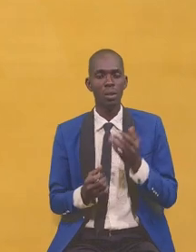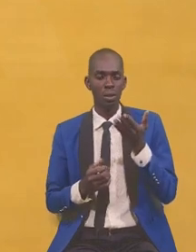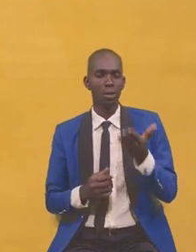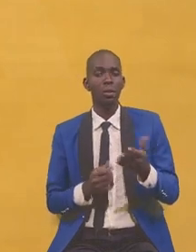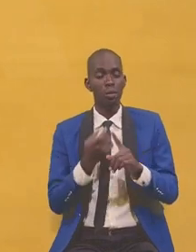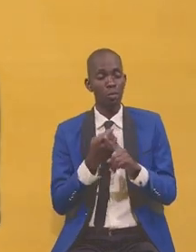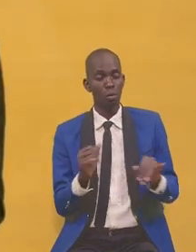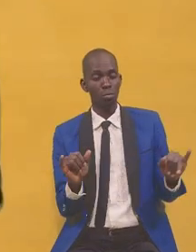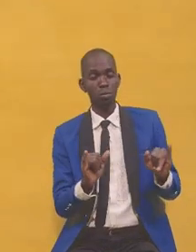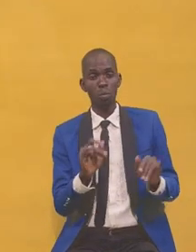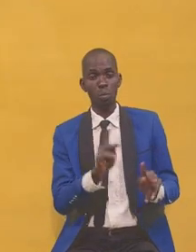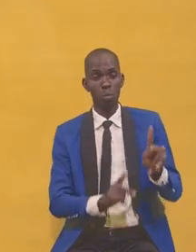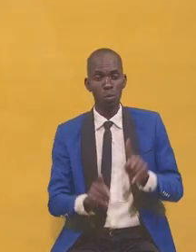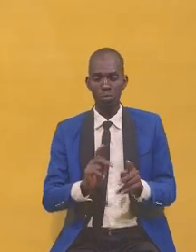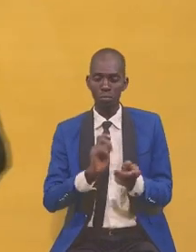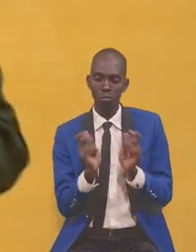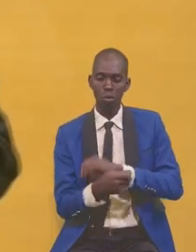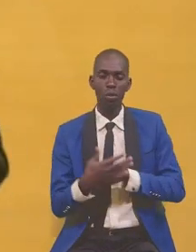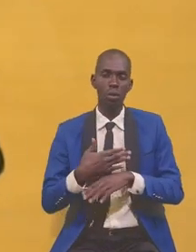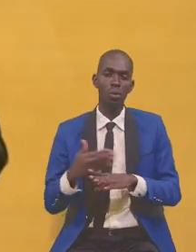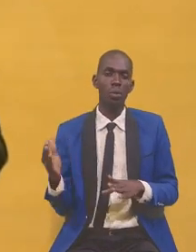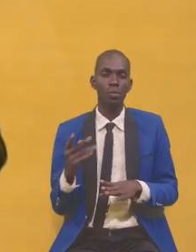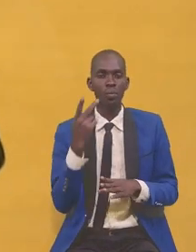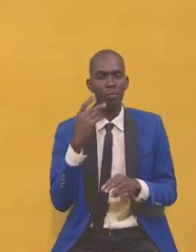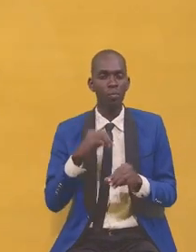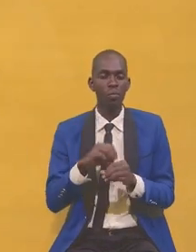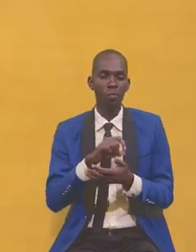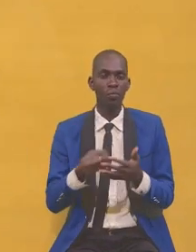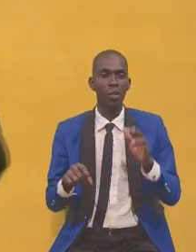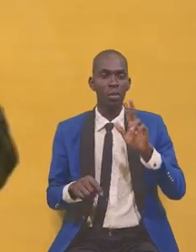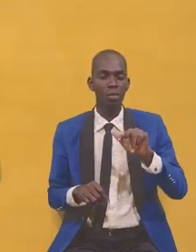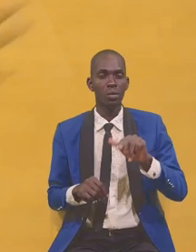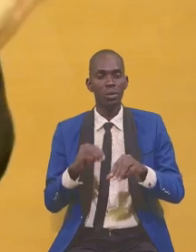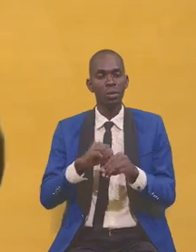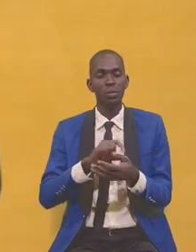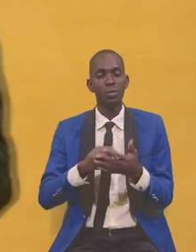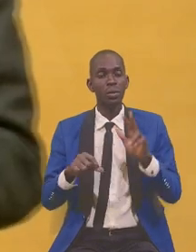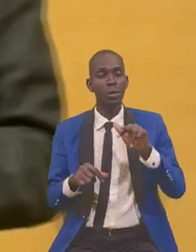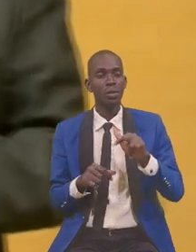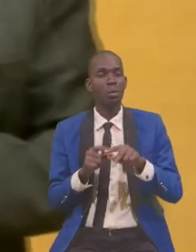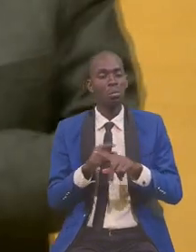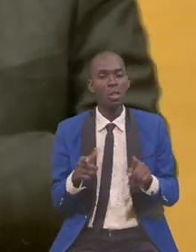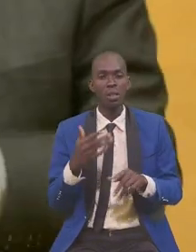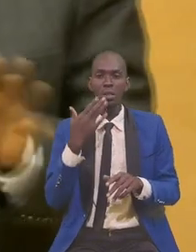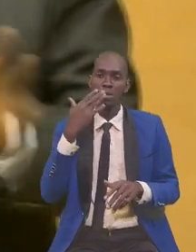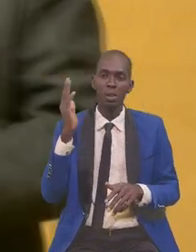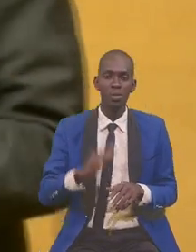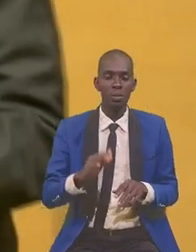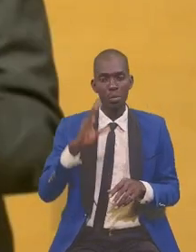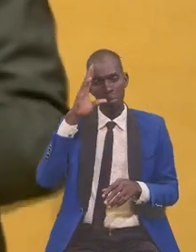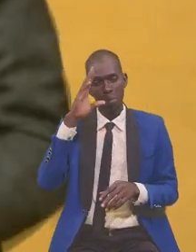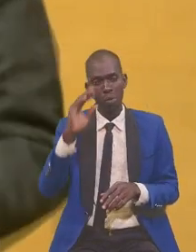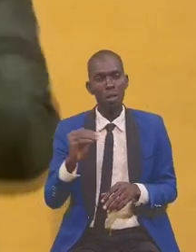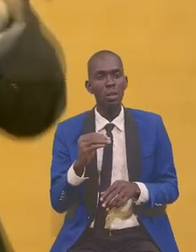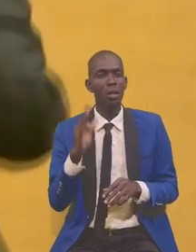such, turn away. Look at verse 13 there. In verse 13, but evil men and seducers